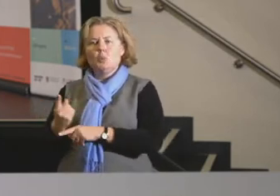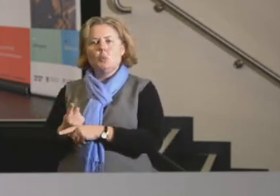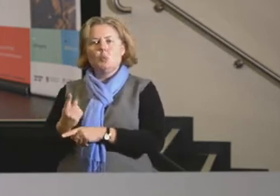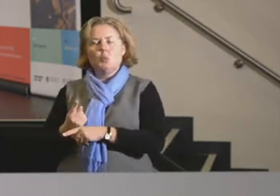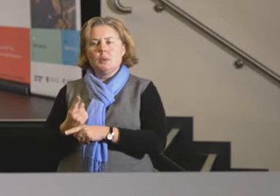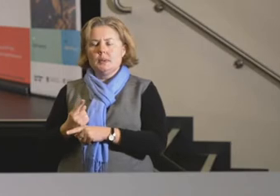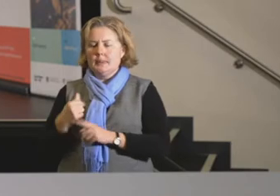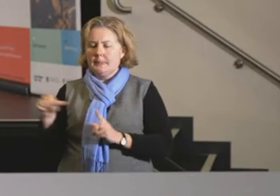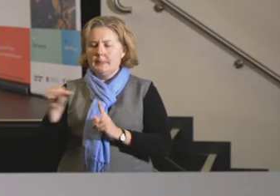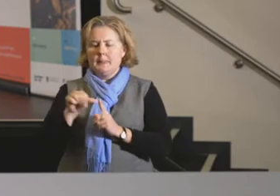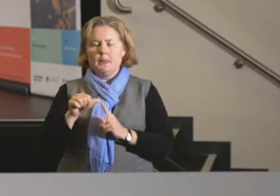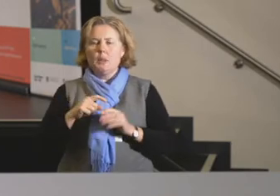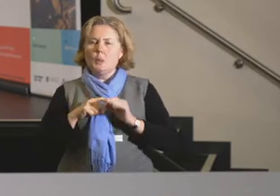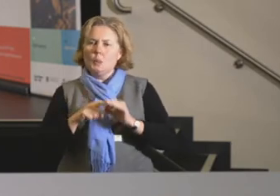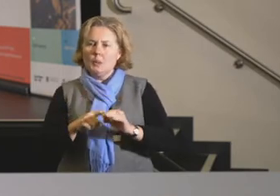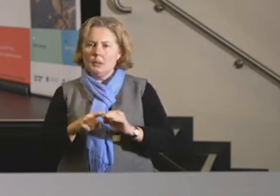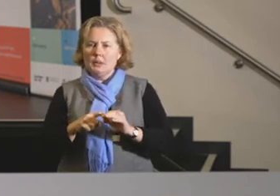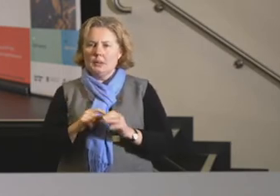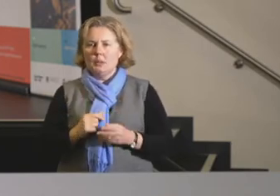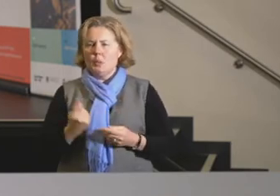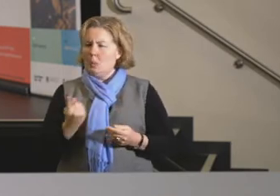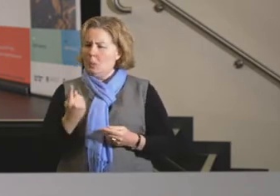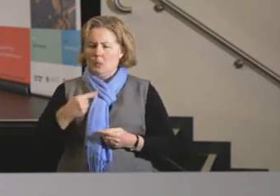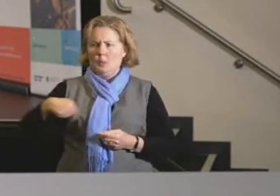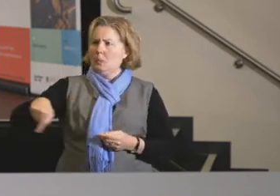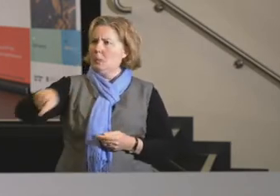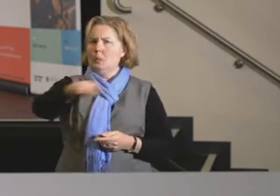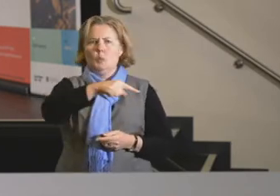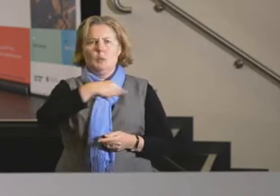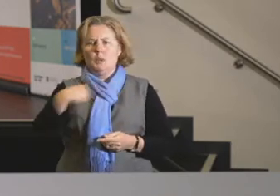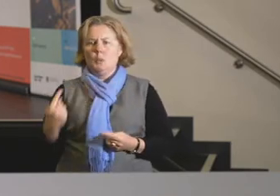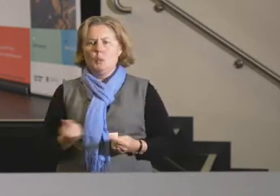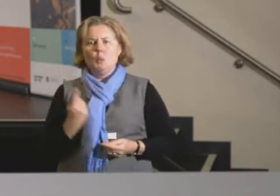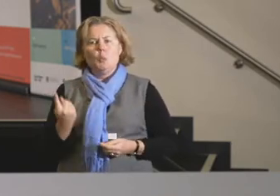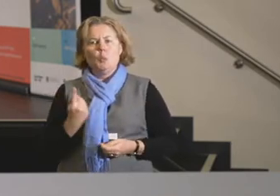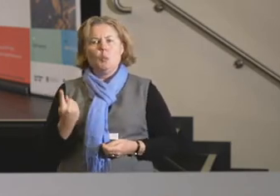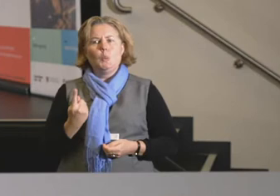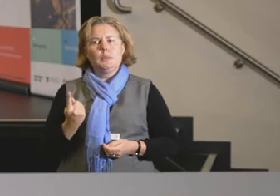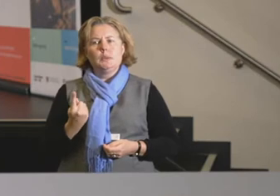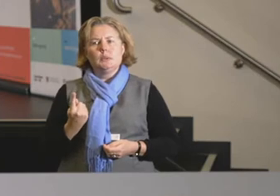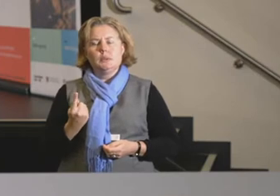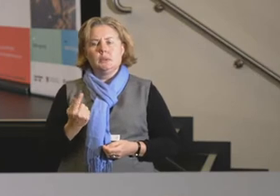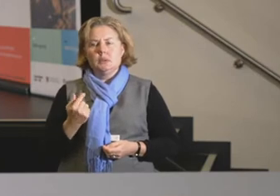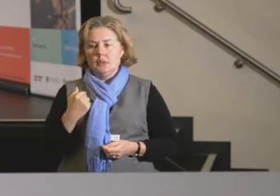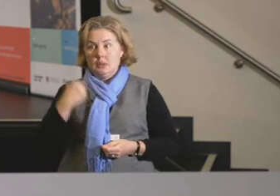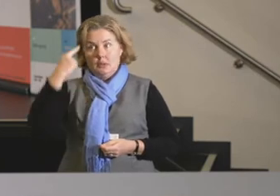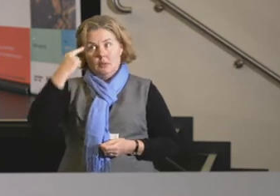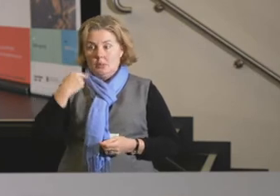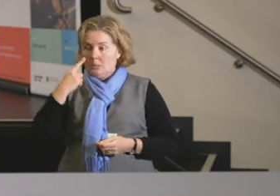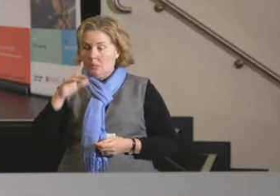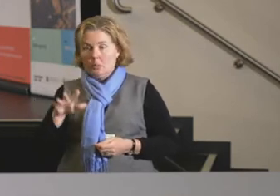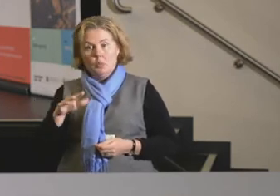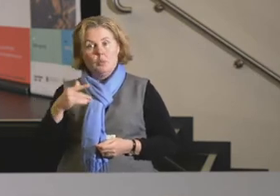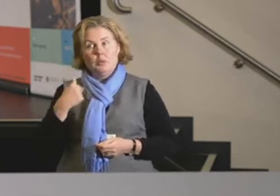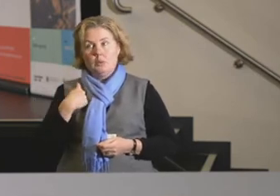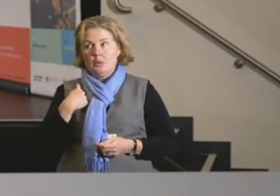of this who we are, I think what I saw, and I hear very much what Adam is